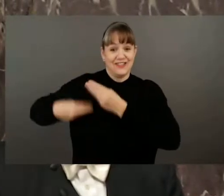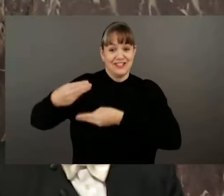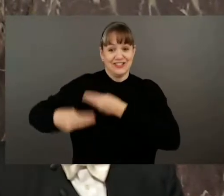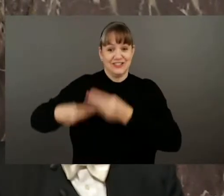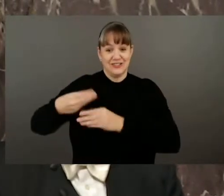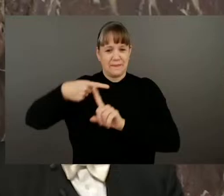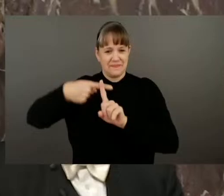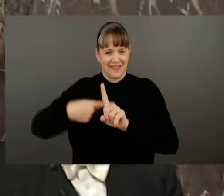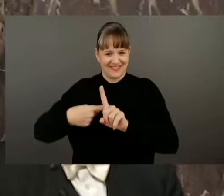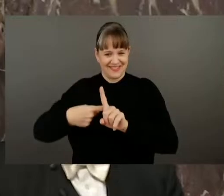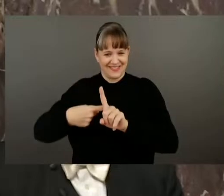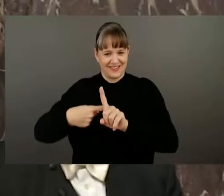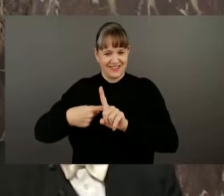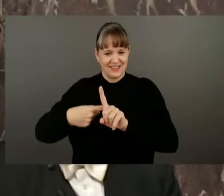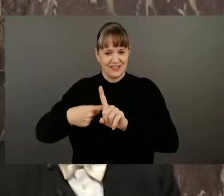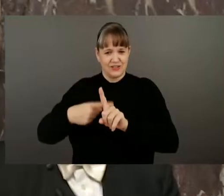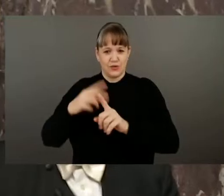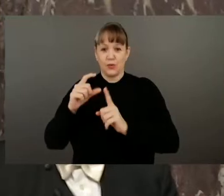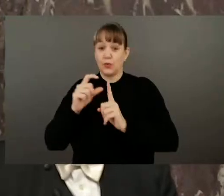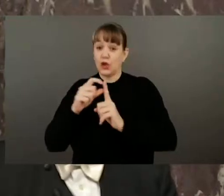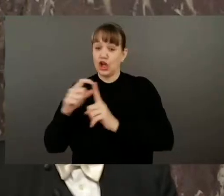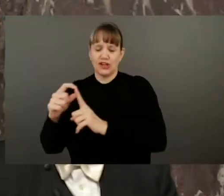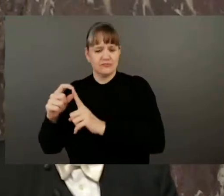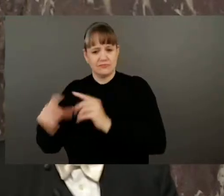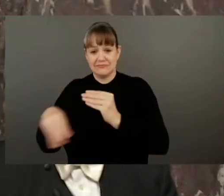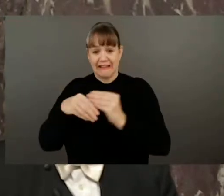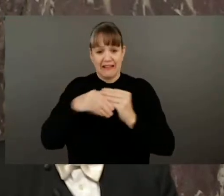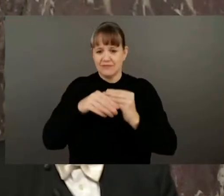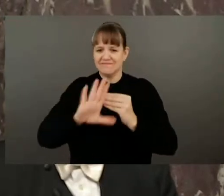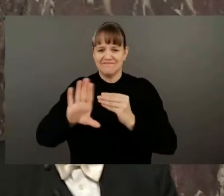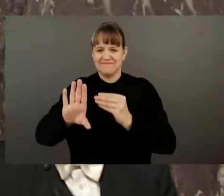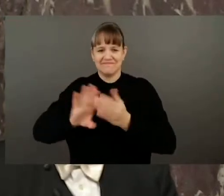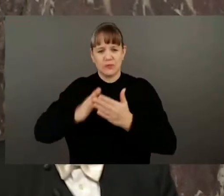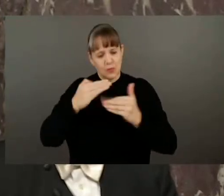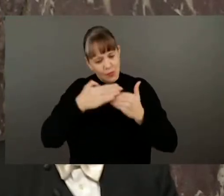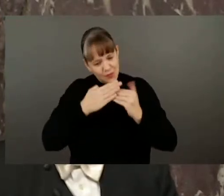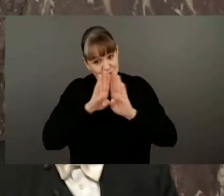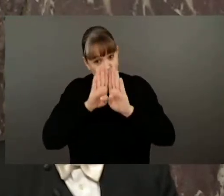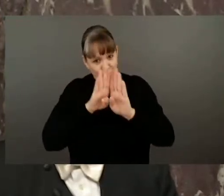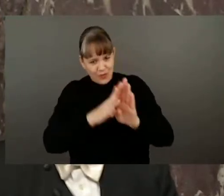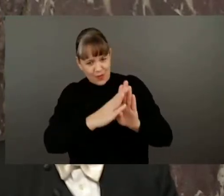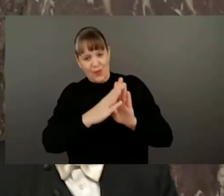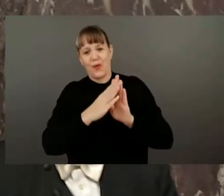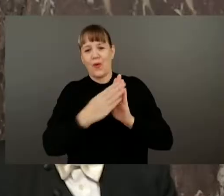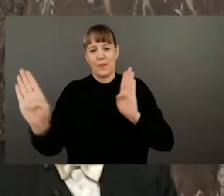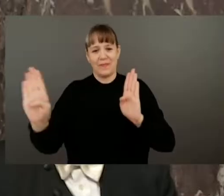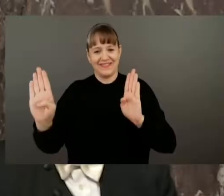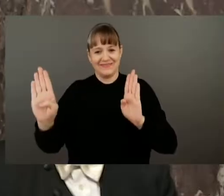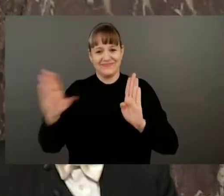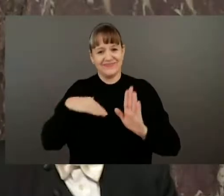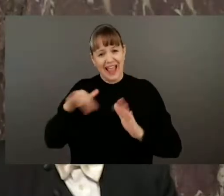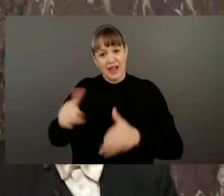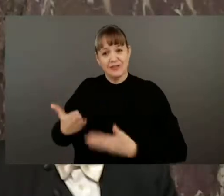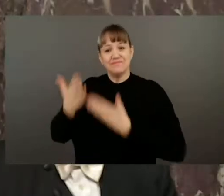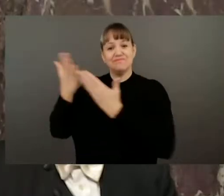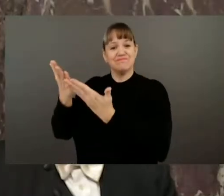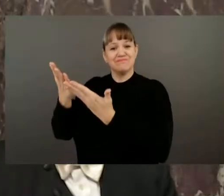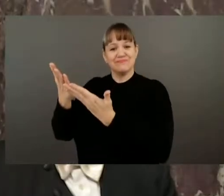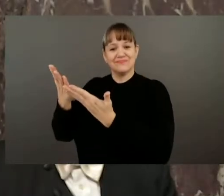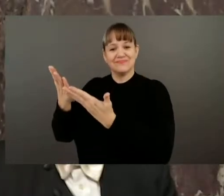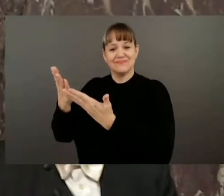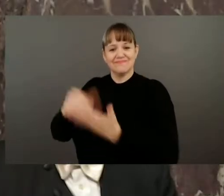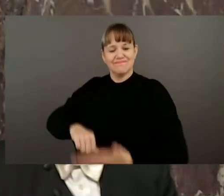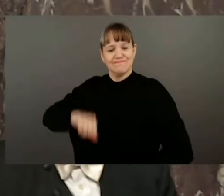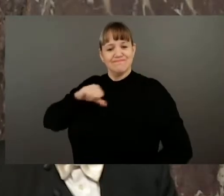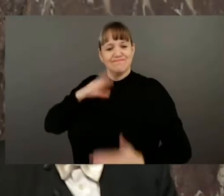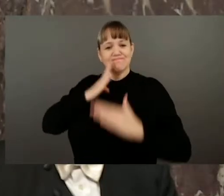door. As a sponsoring member, I'm proud to humbled. I came to BC as a kid stocking shelves